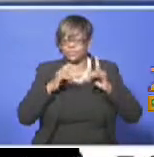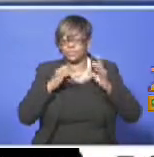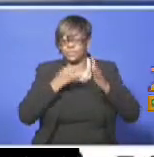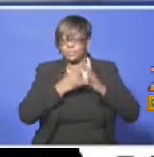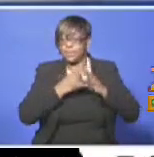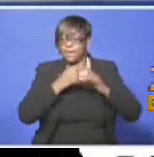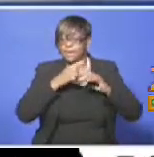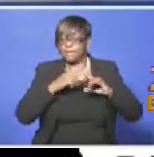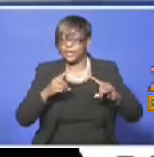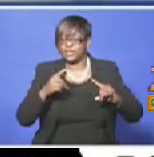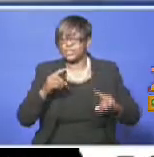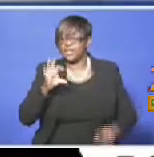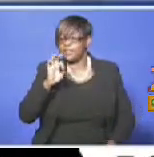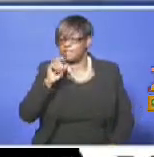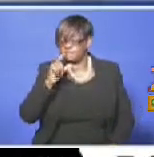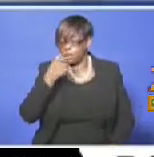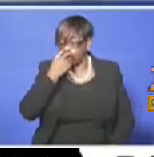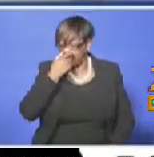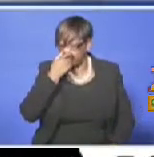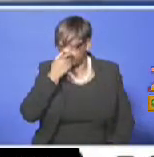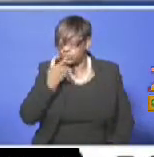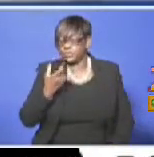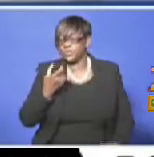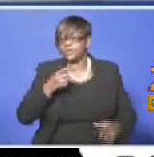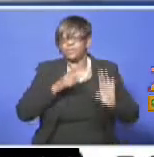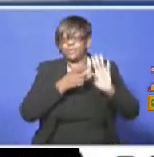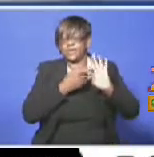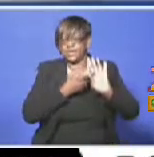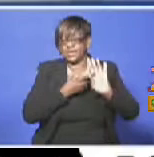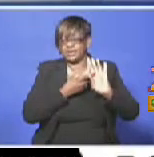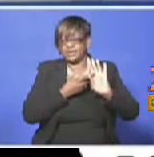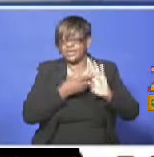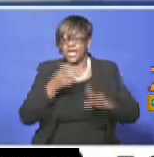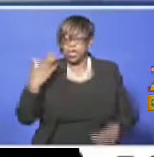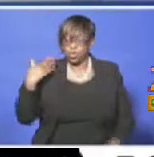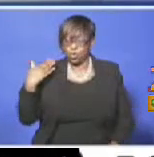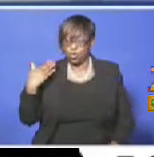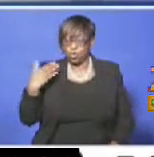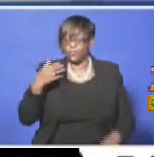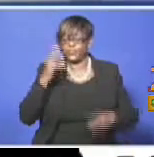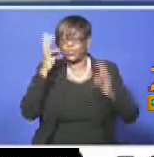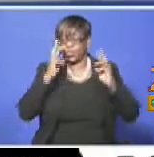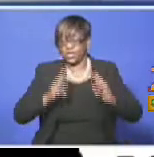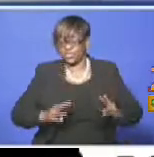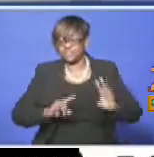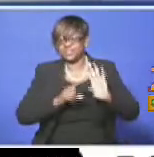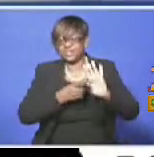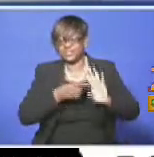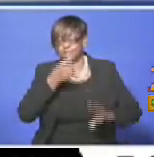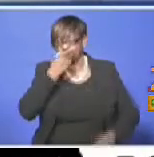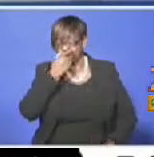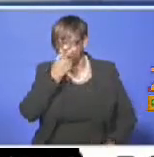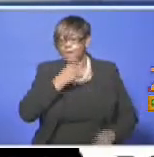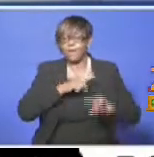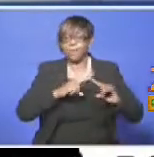Well, the fall season has officially begun, and the cooler weather temperatures usually generate another flu season.